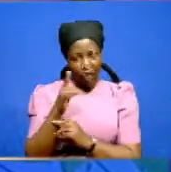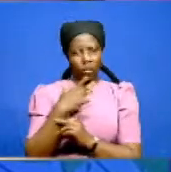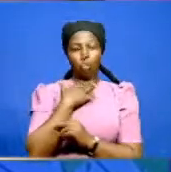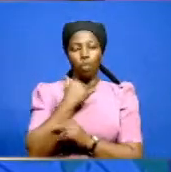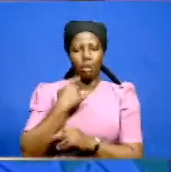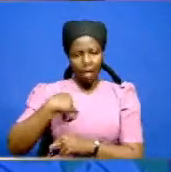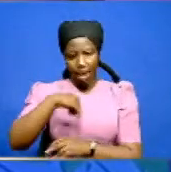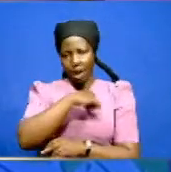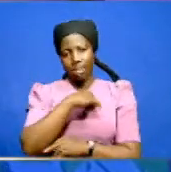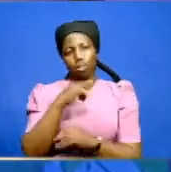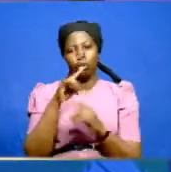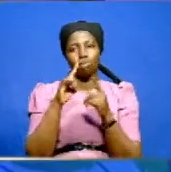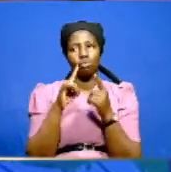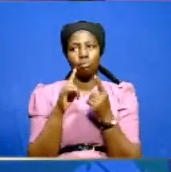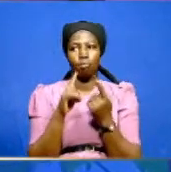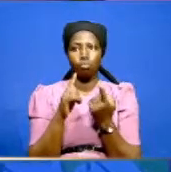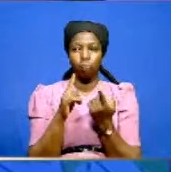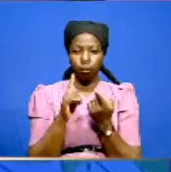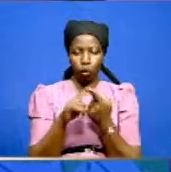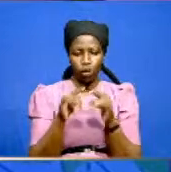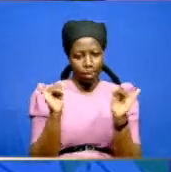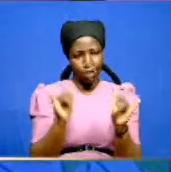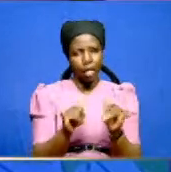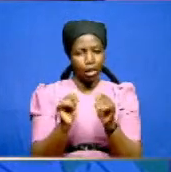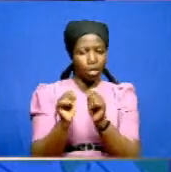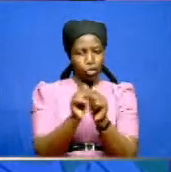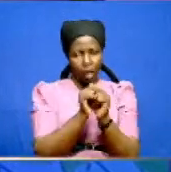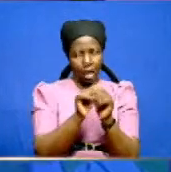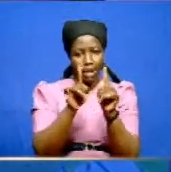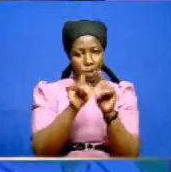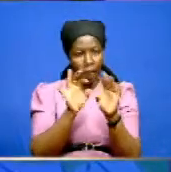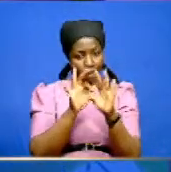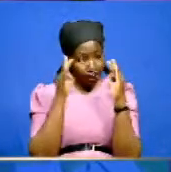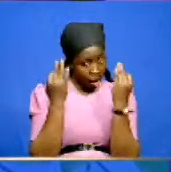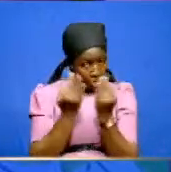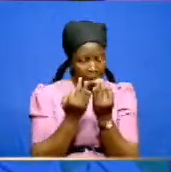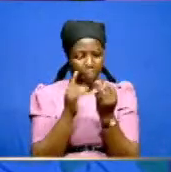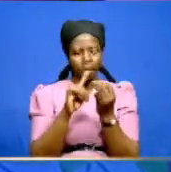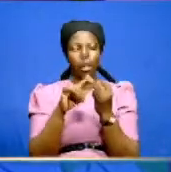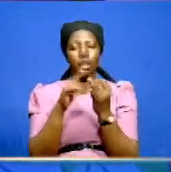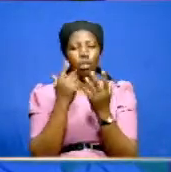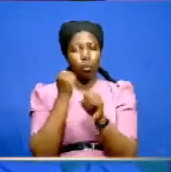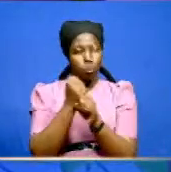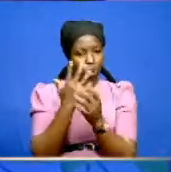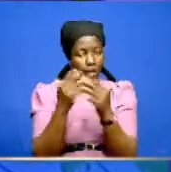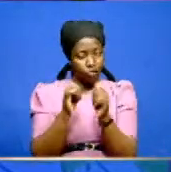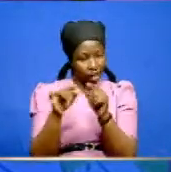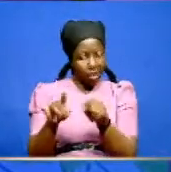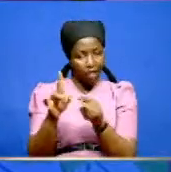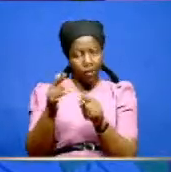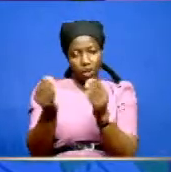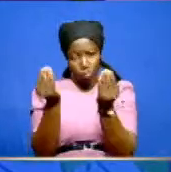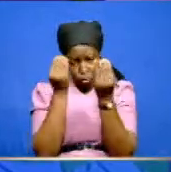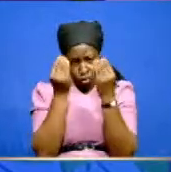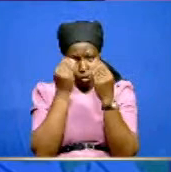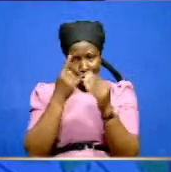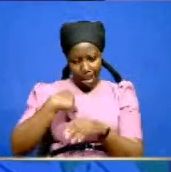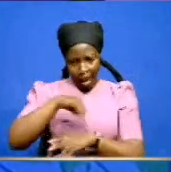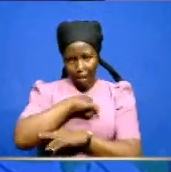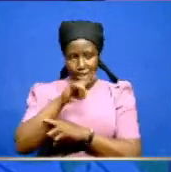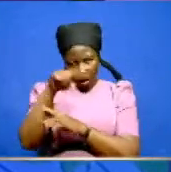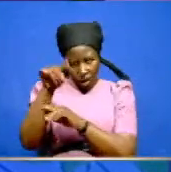us to stay together as a family, to do the things that he taught us were the right things to